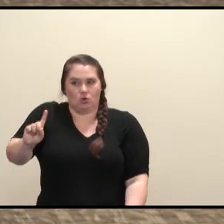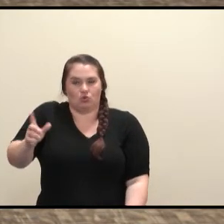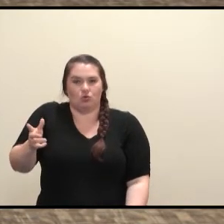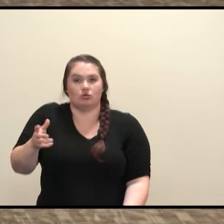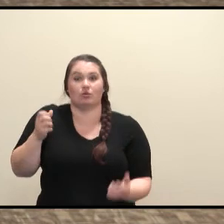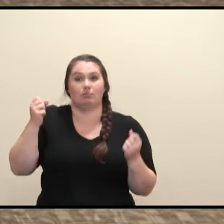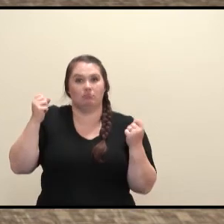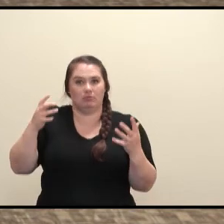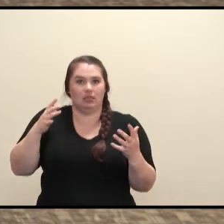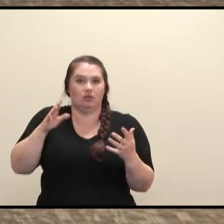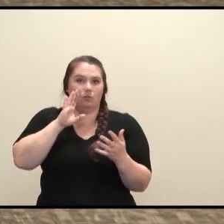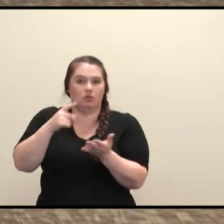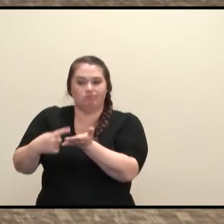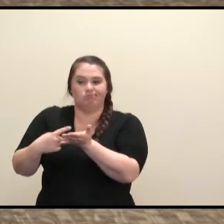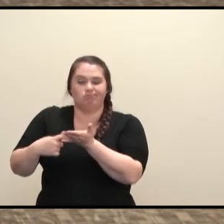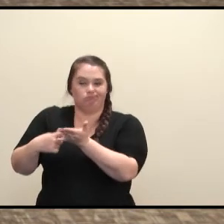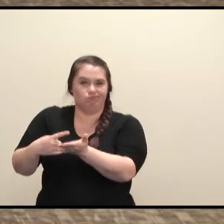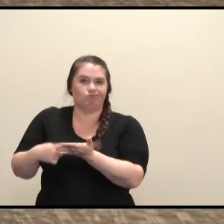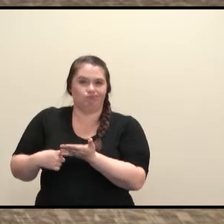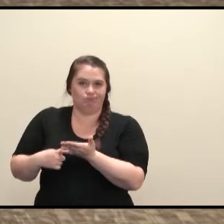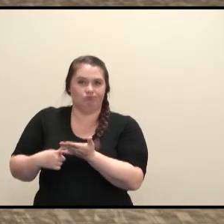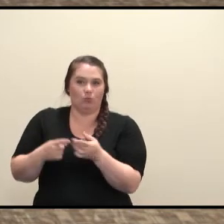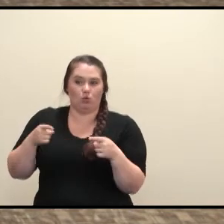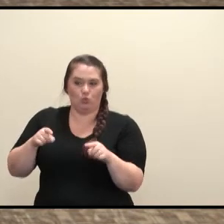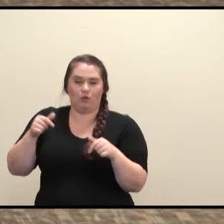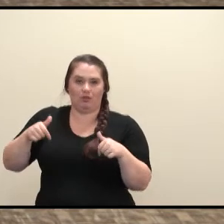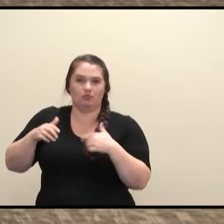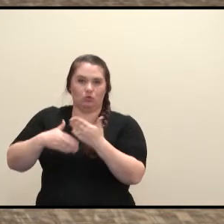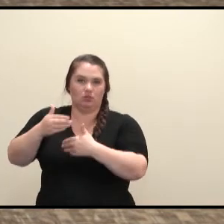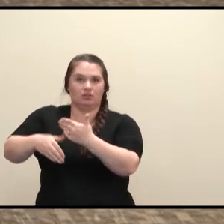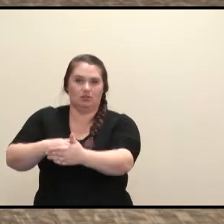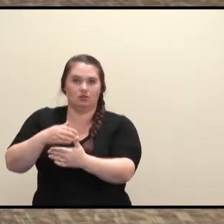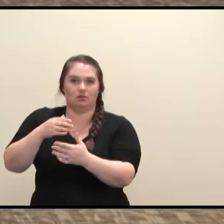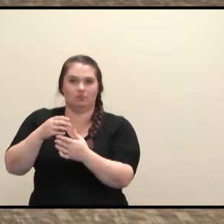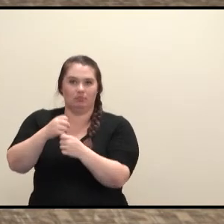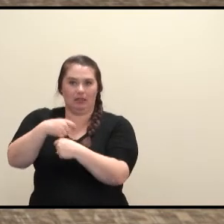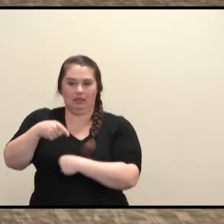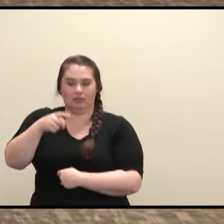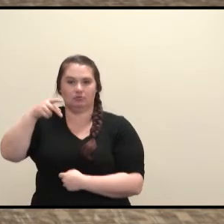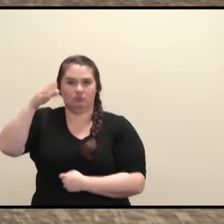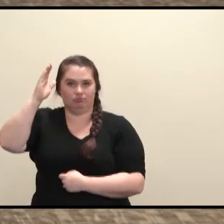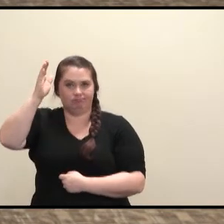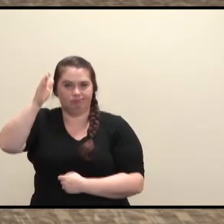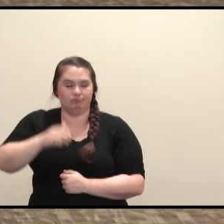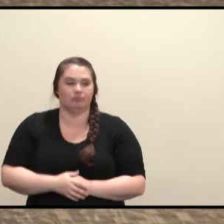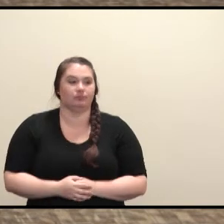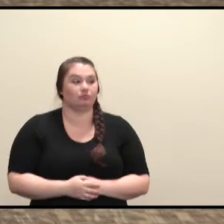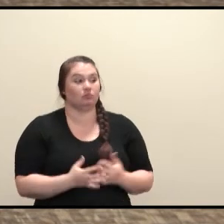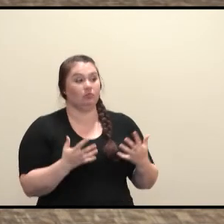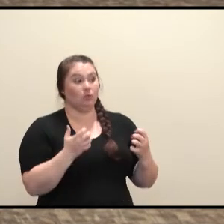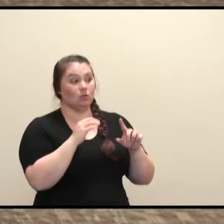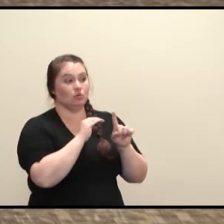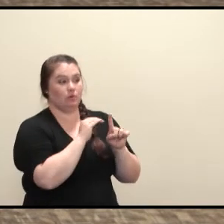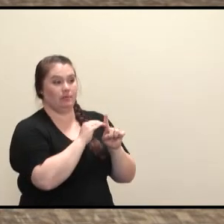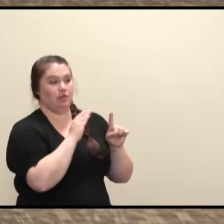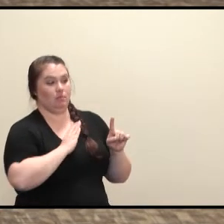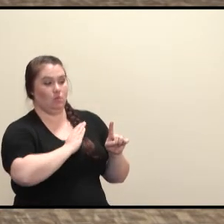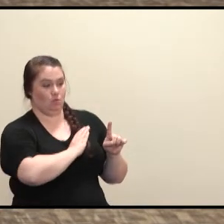lot of those discussions behind the scene about that through this process. I want to remind the board, too, that